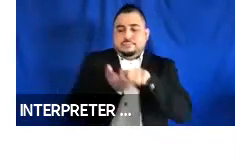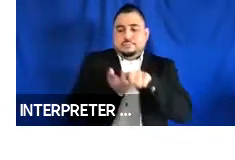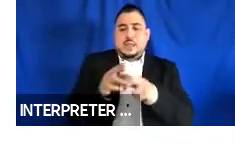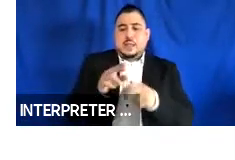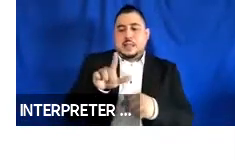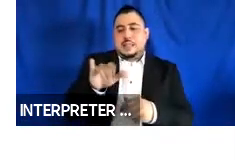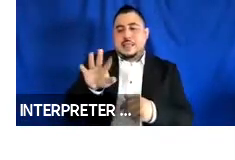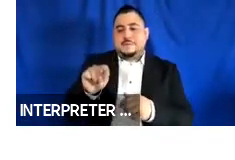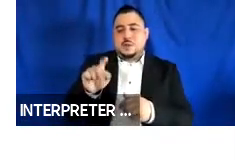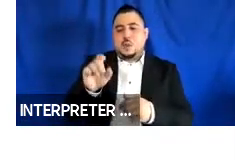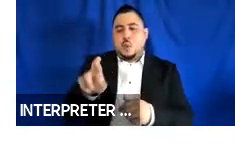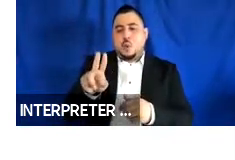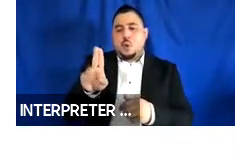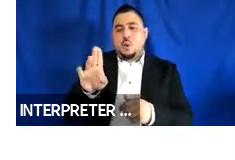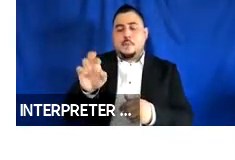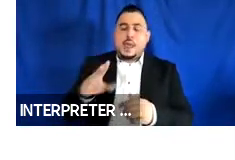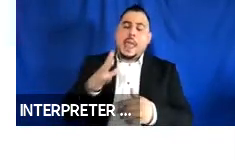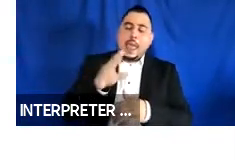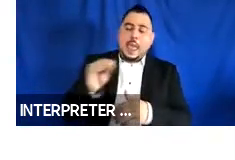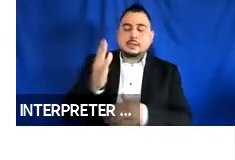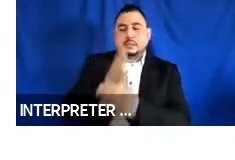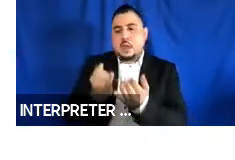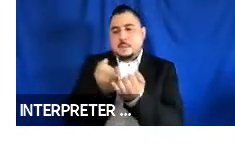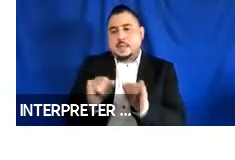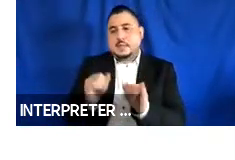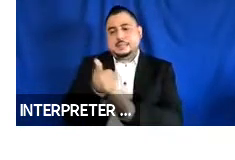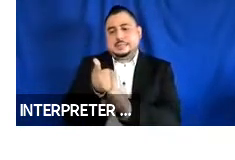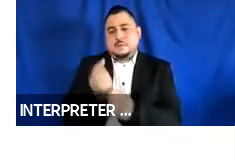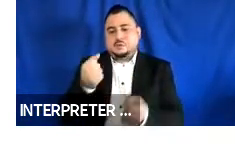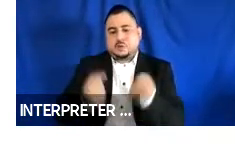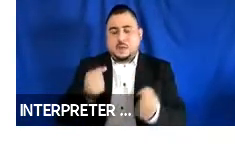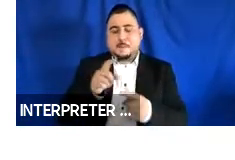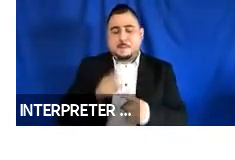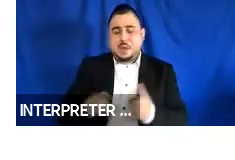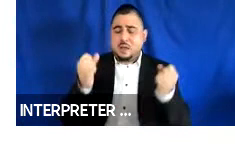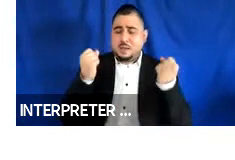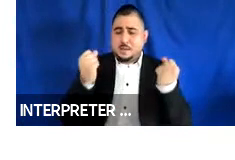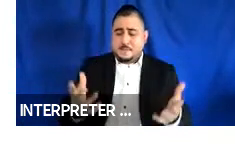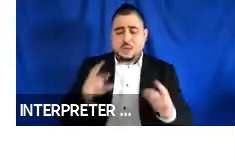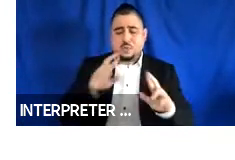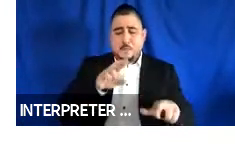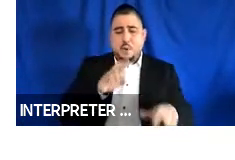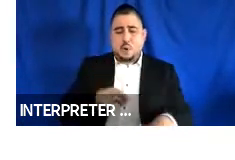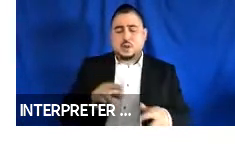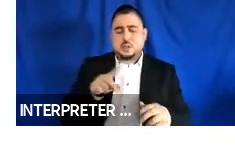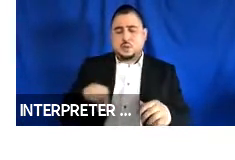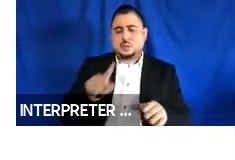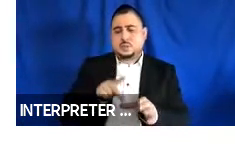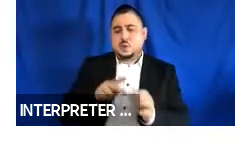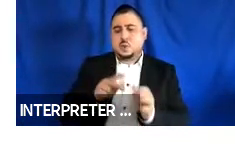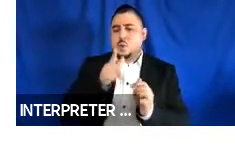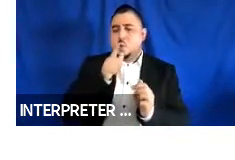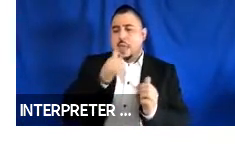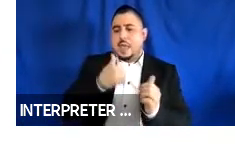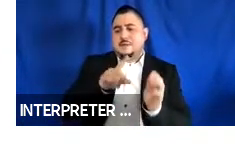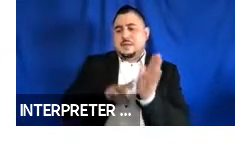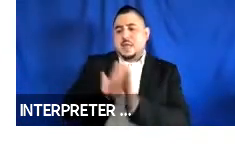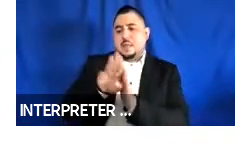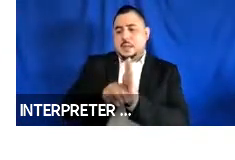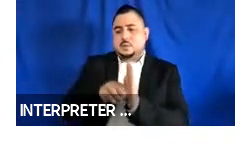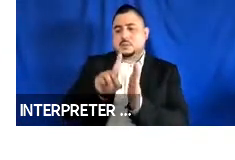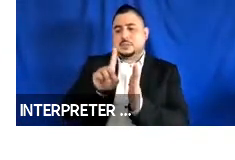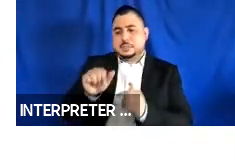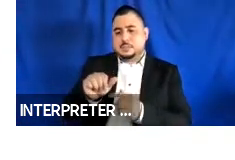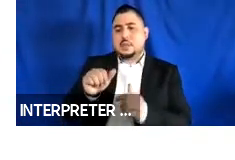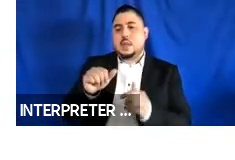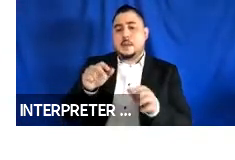transport, and some self-driving. The travel mode reported by the vast majority of participants with developmental disabilities was as a passenger